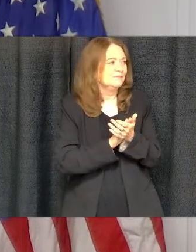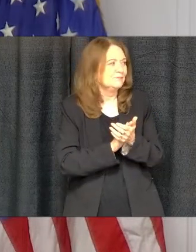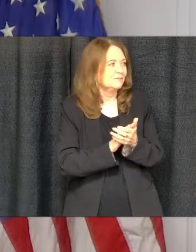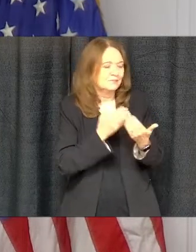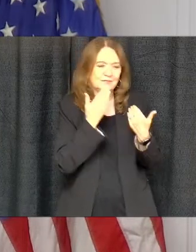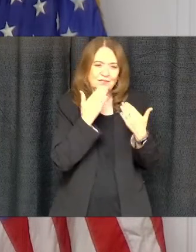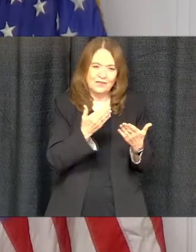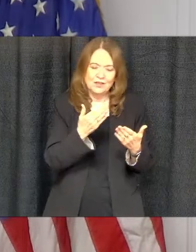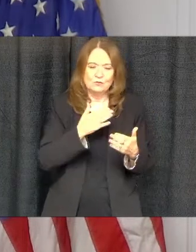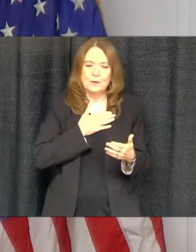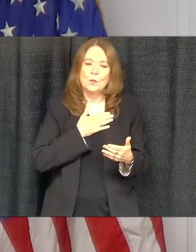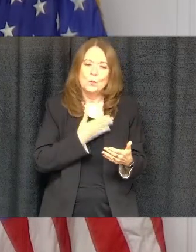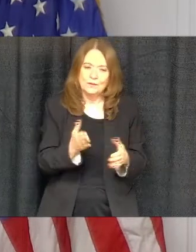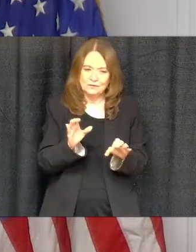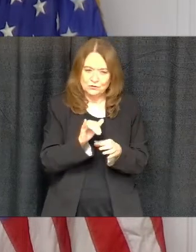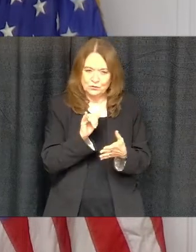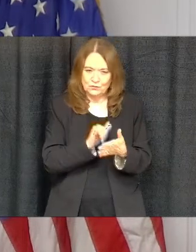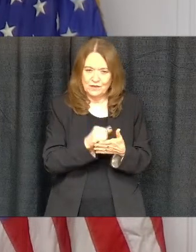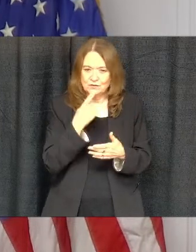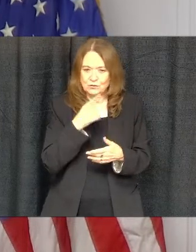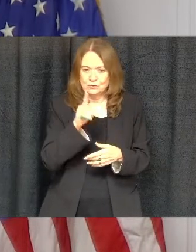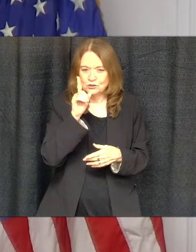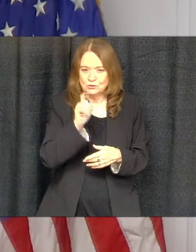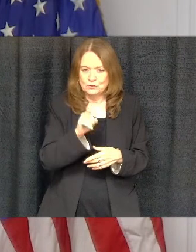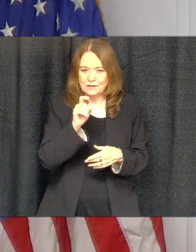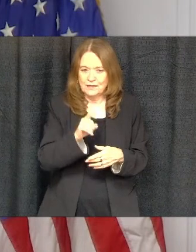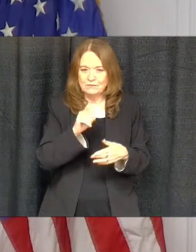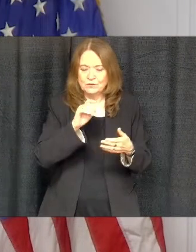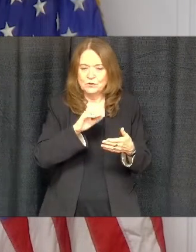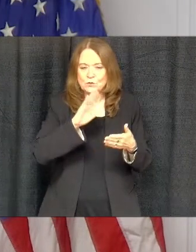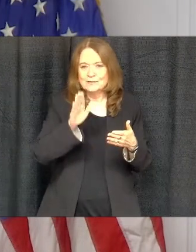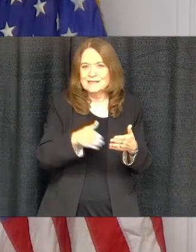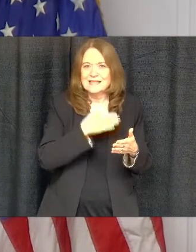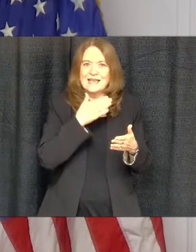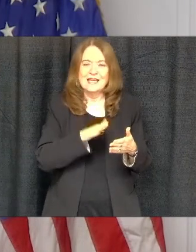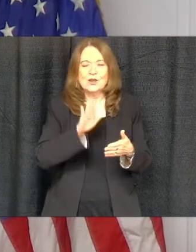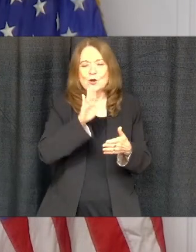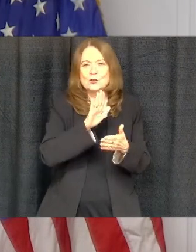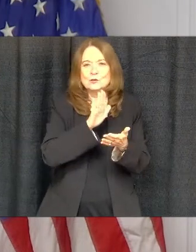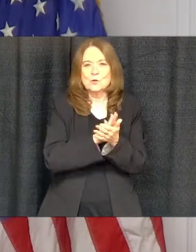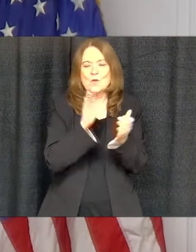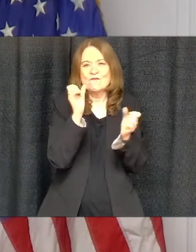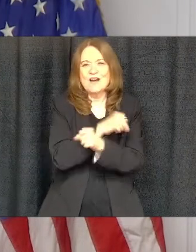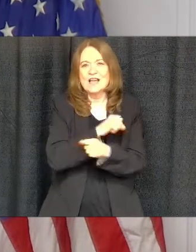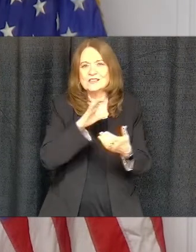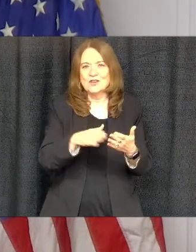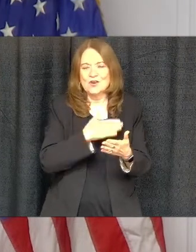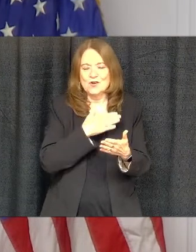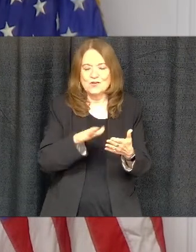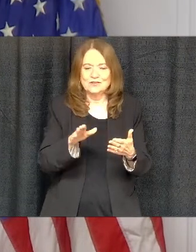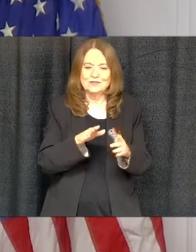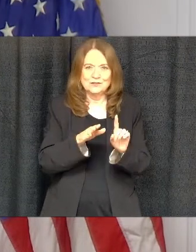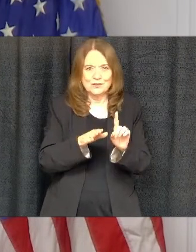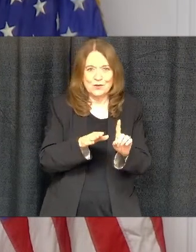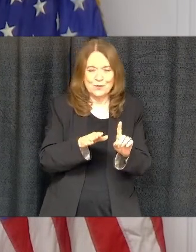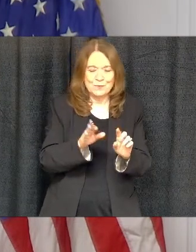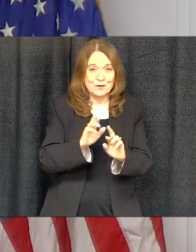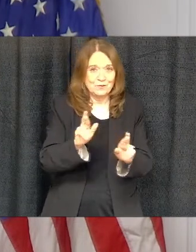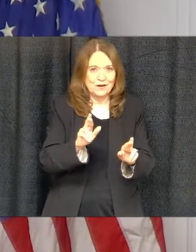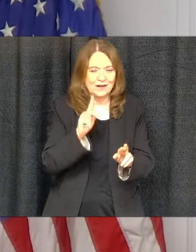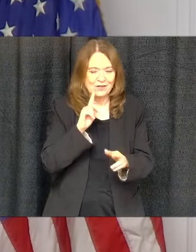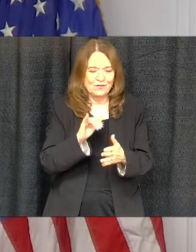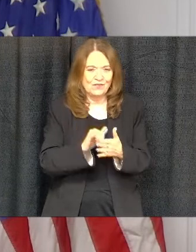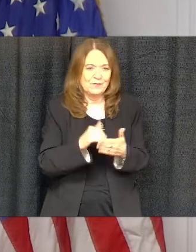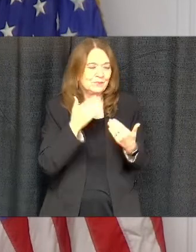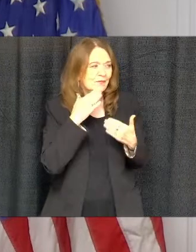Thank you for being willing to do that. I told her she'd have to sing her school fight song, so stay tuned for that. Thank you to the